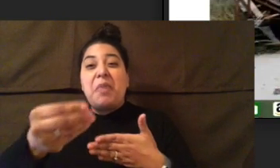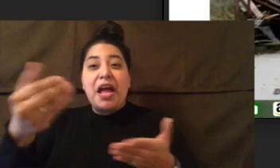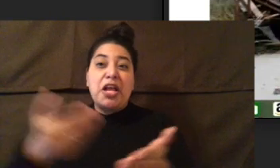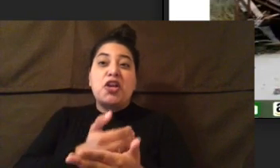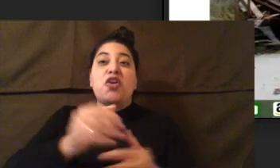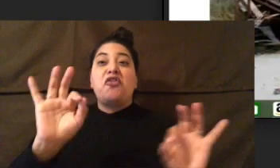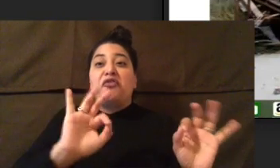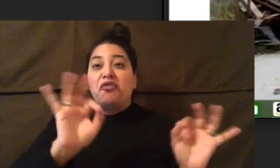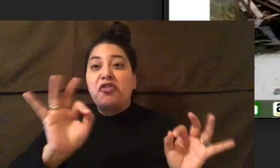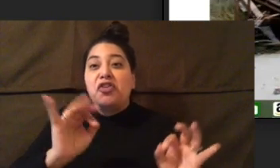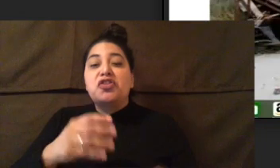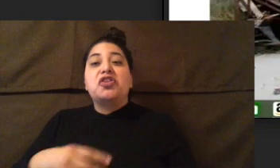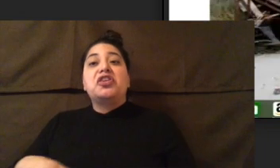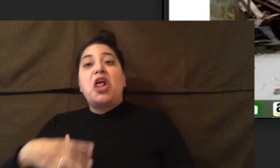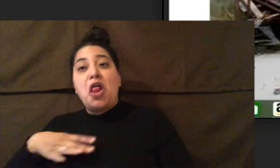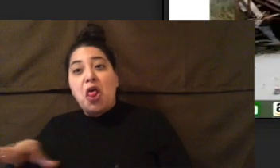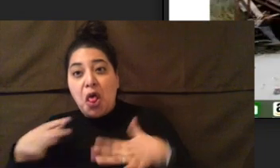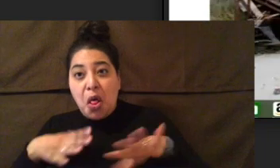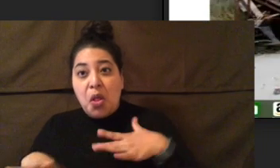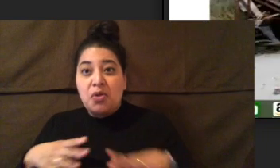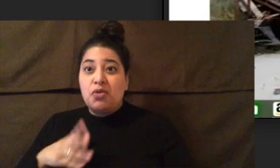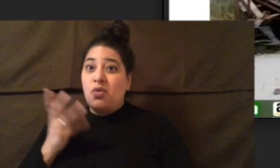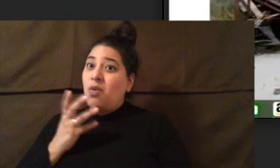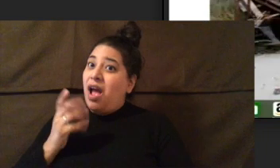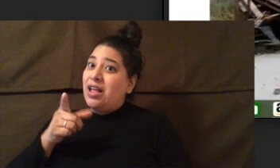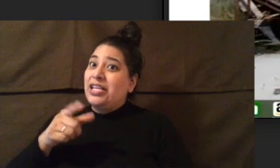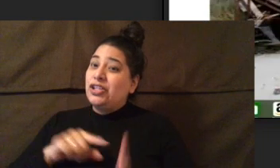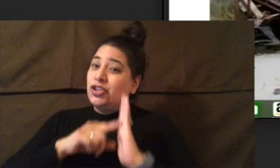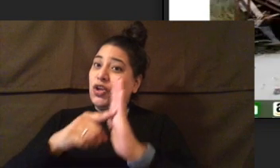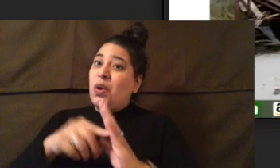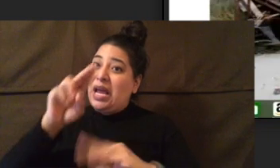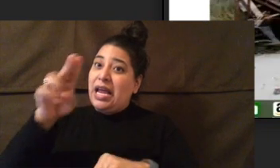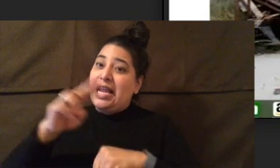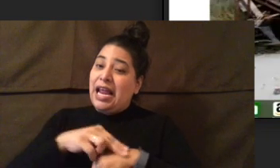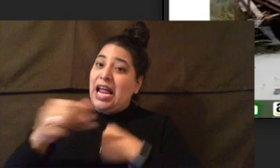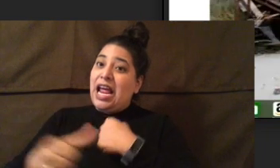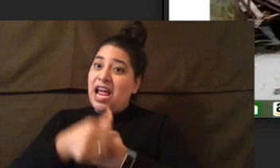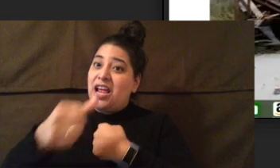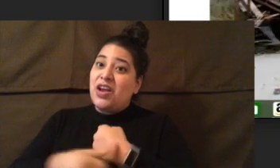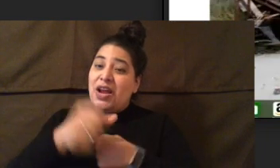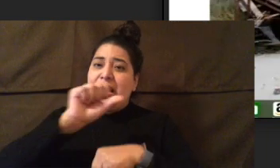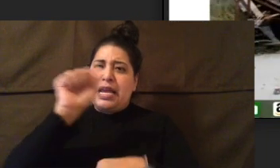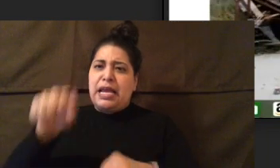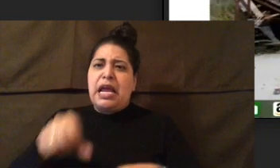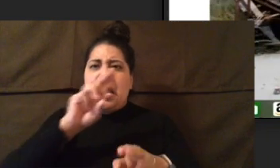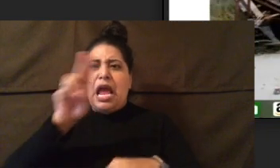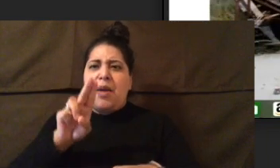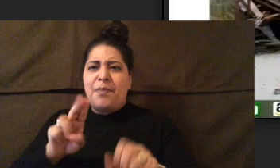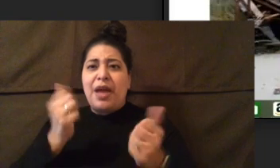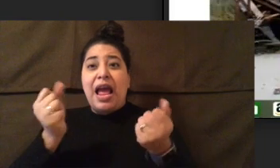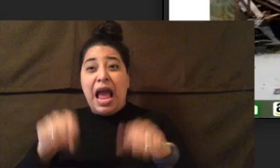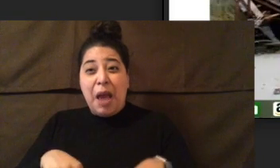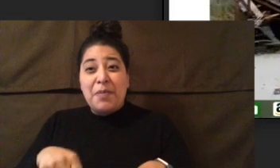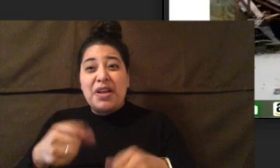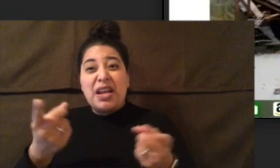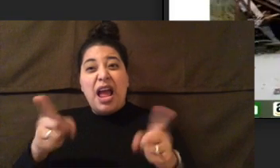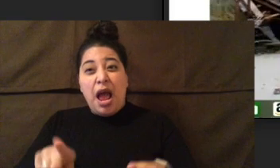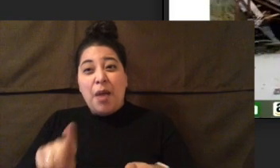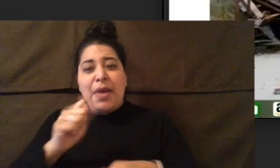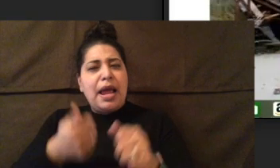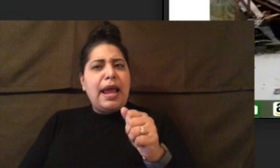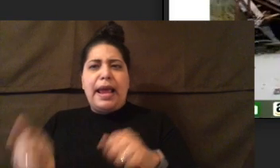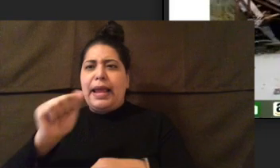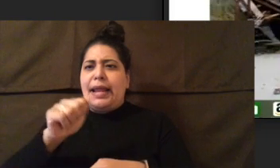well. Gosh. Well, this just shows you that natural hazards can happen in any kind of community, boys and girls. And